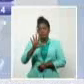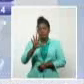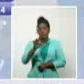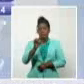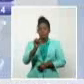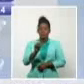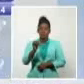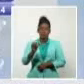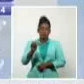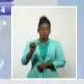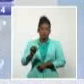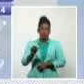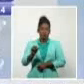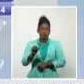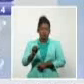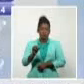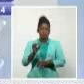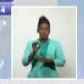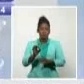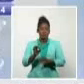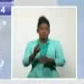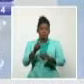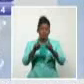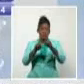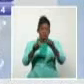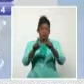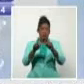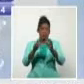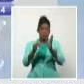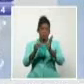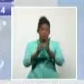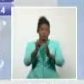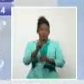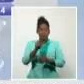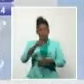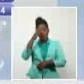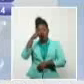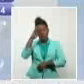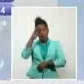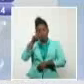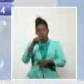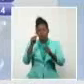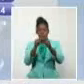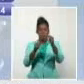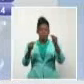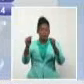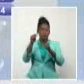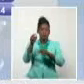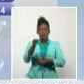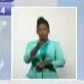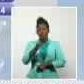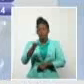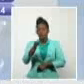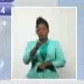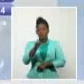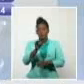that is the positive rate per 100,000 inhabitants. In our country, it is of